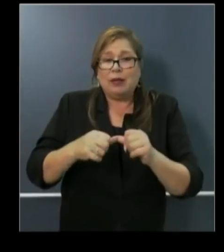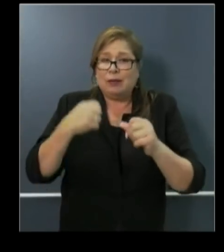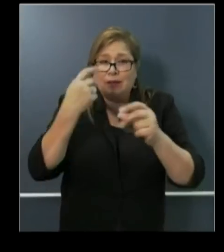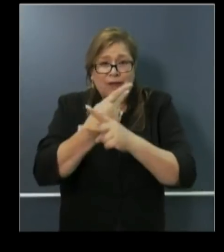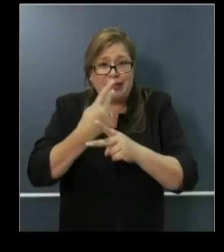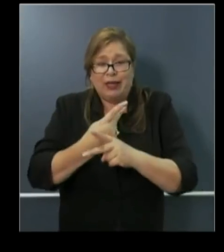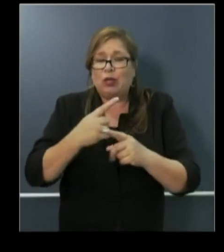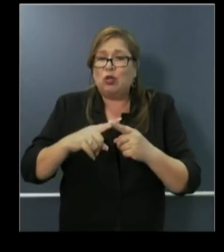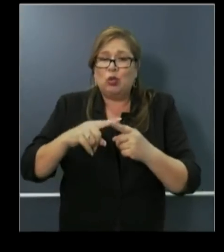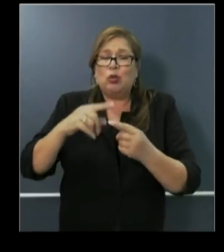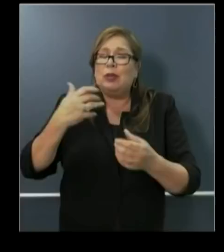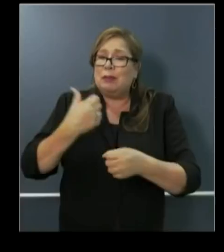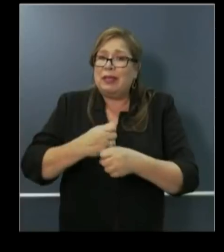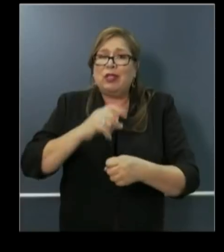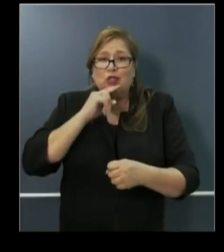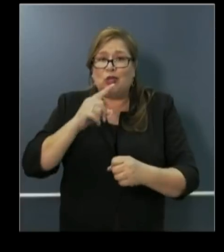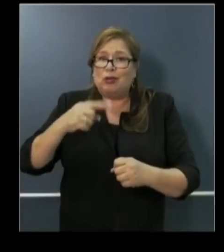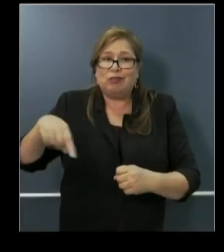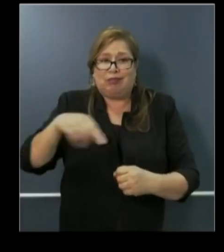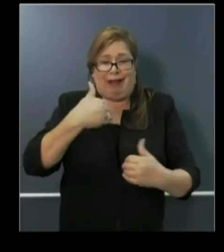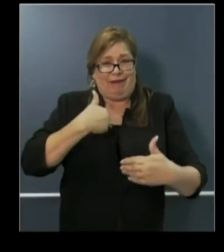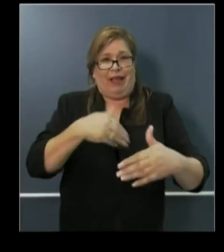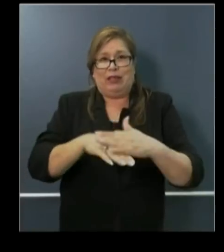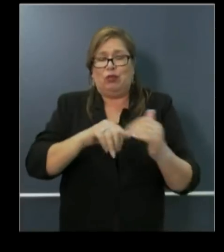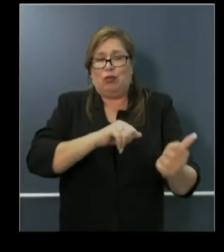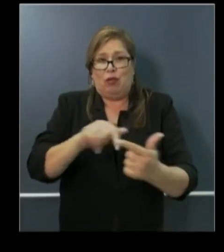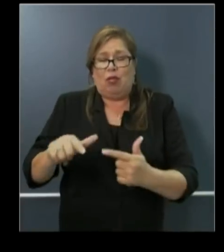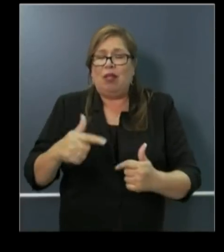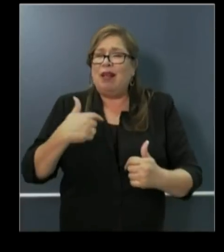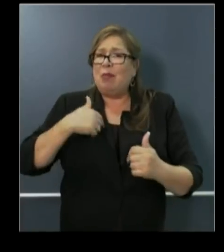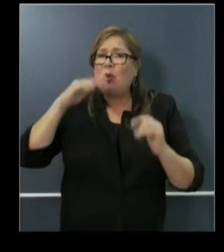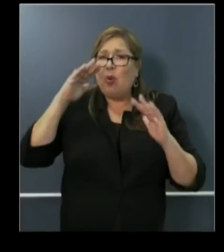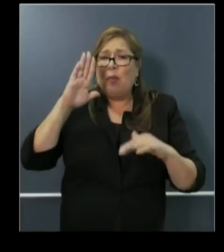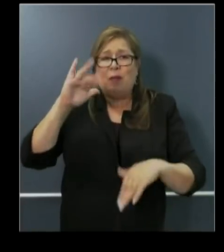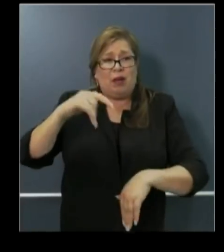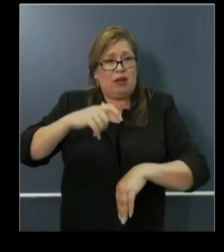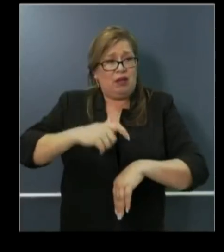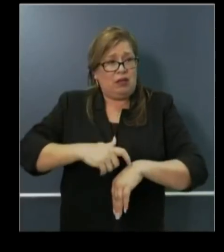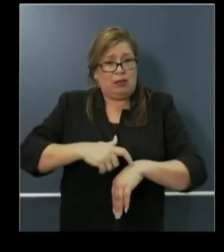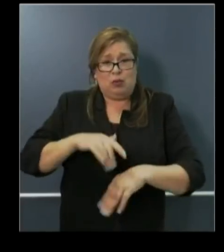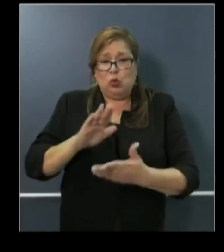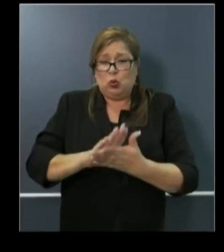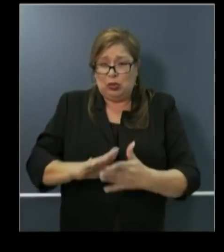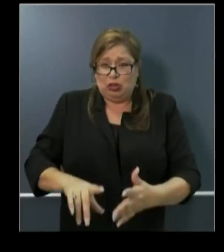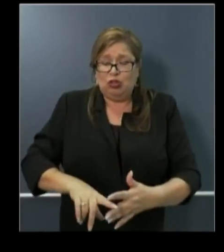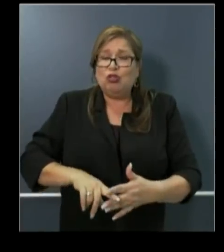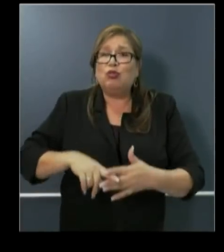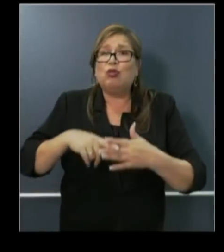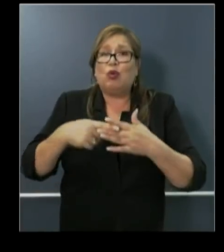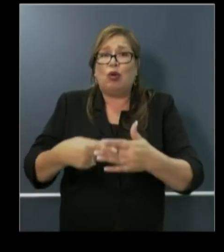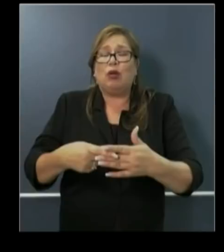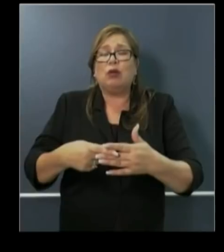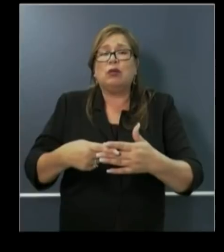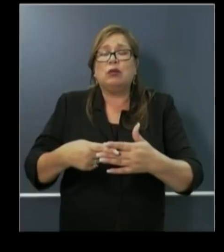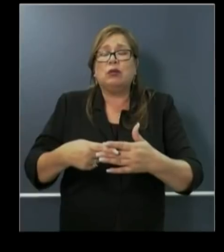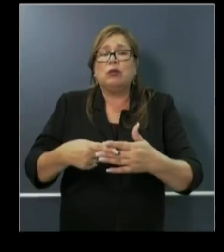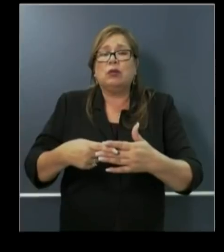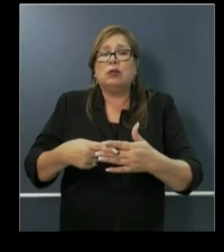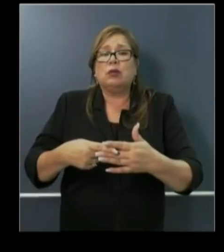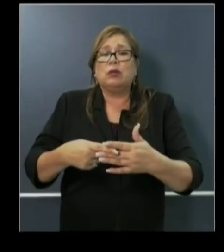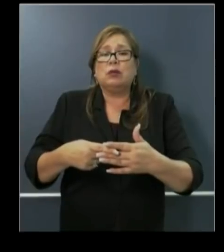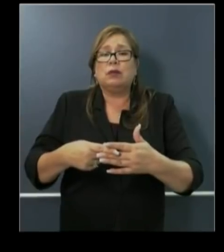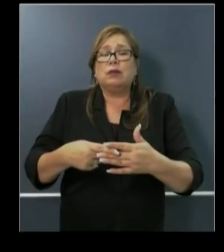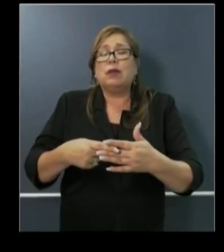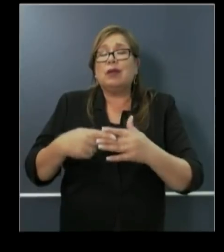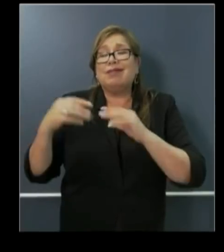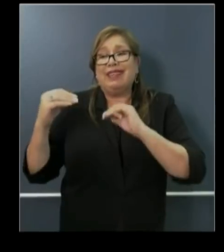to close the gap. I'm hopeful that by the time we resume school-based instruction, we will